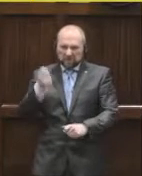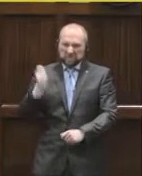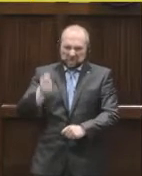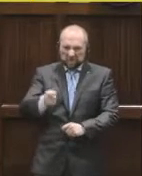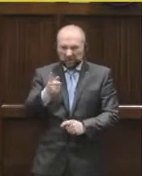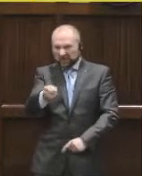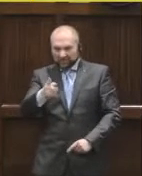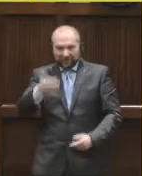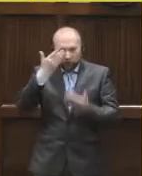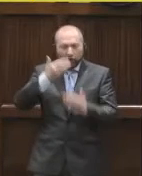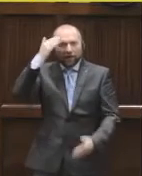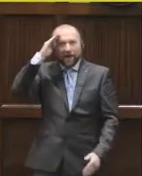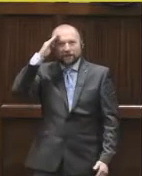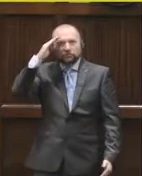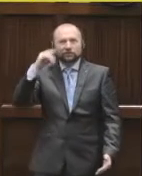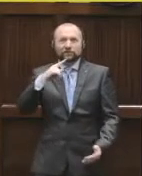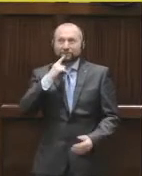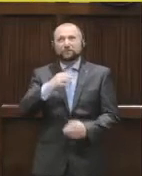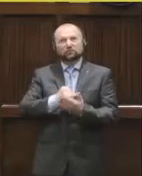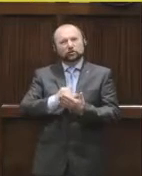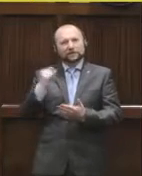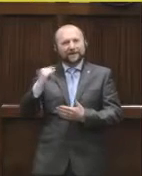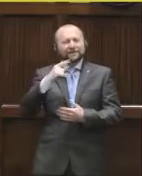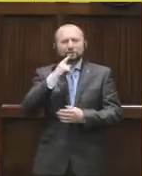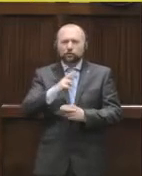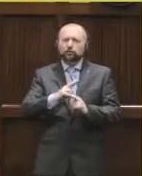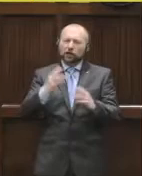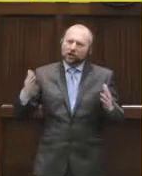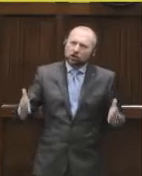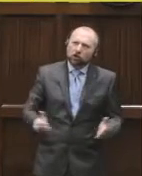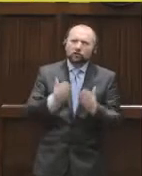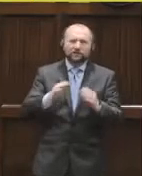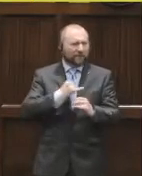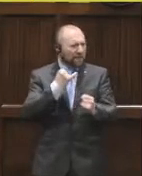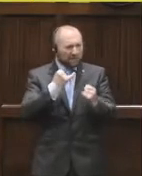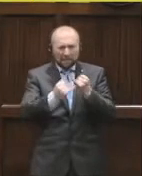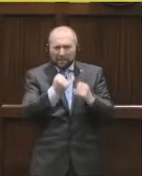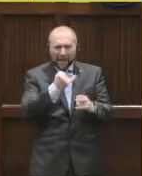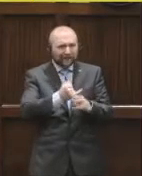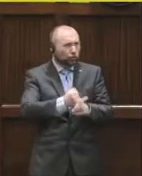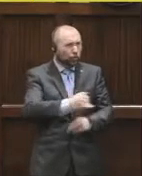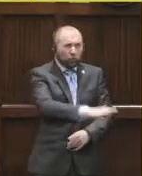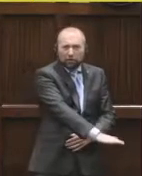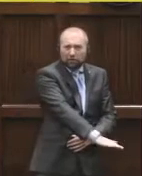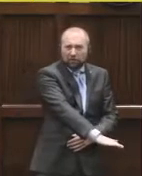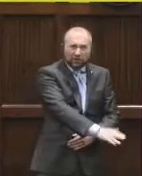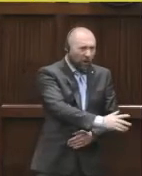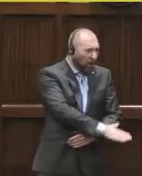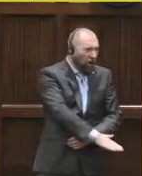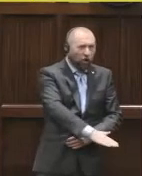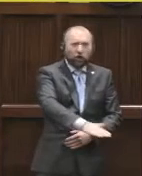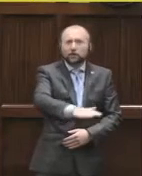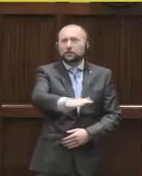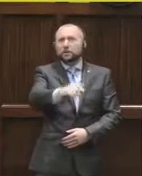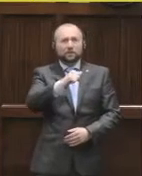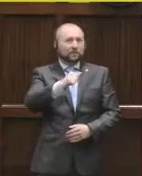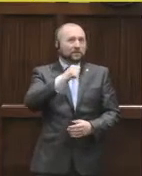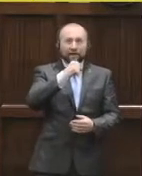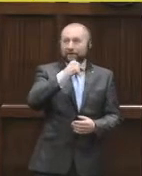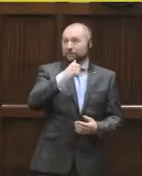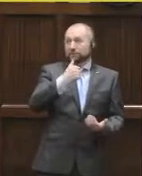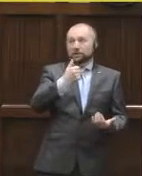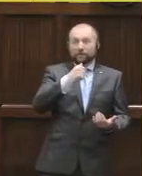it, that all children in all schools, from the Neenra and the play schools right up to first level and second level and even third